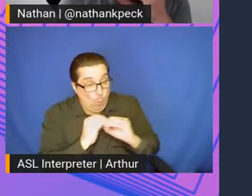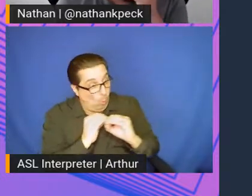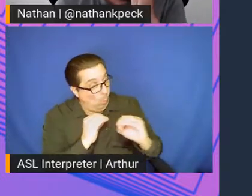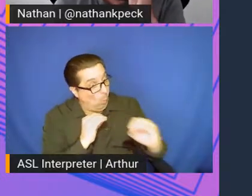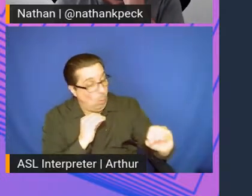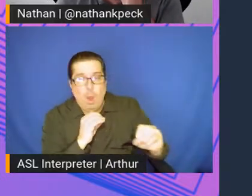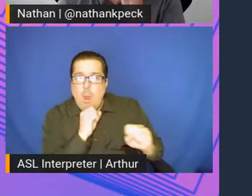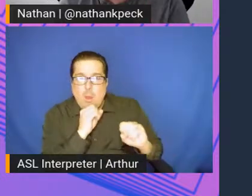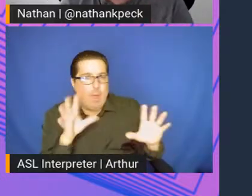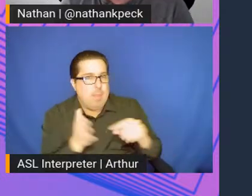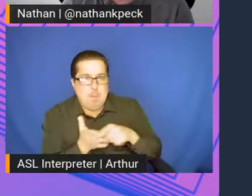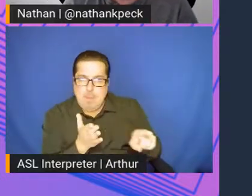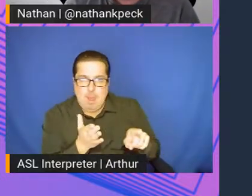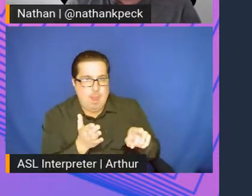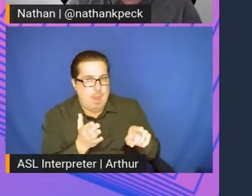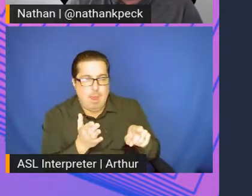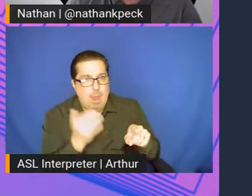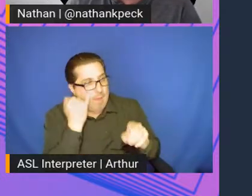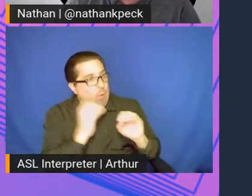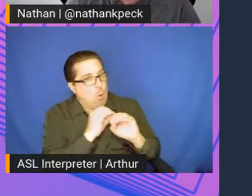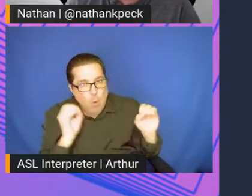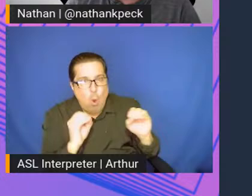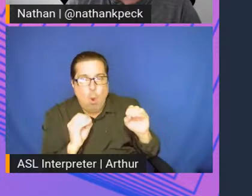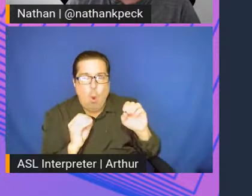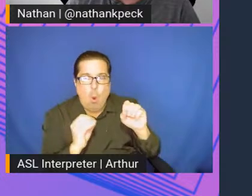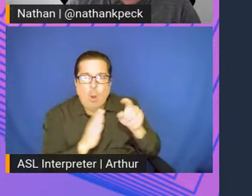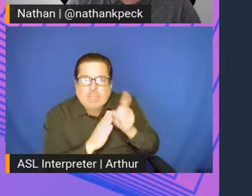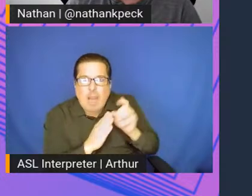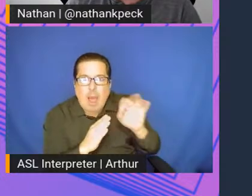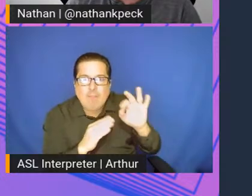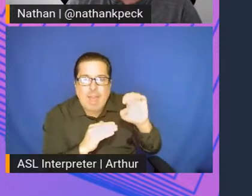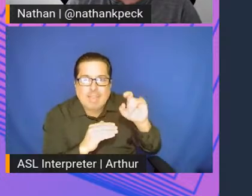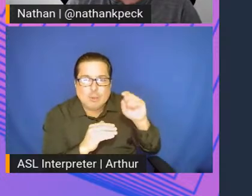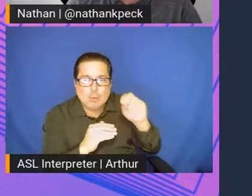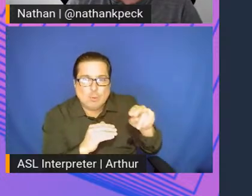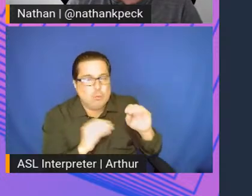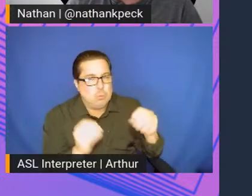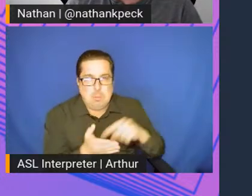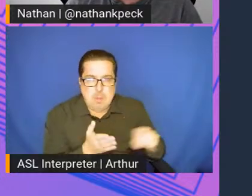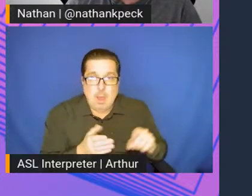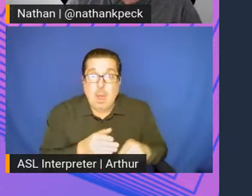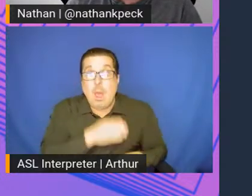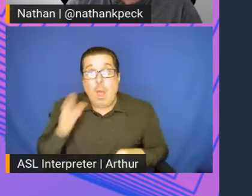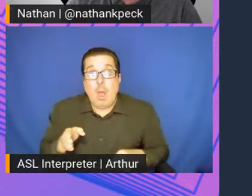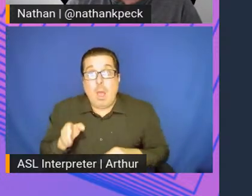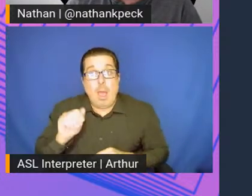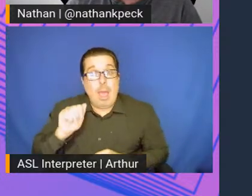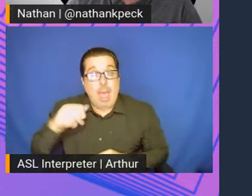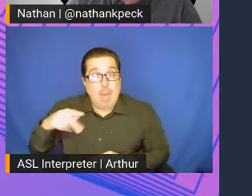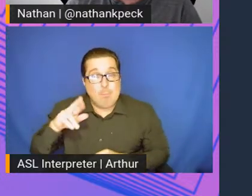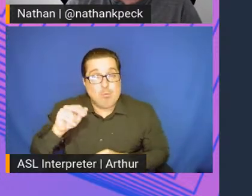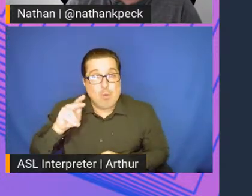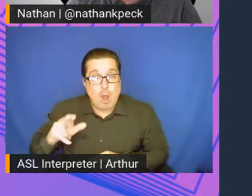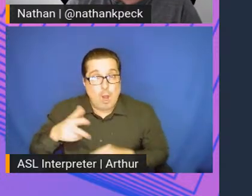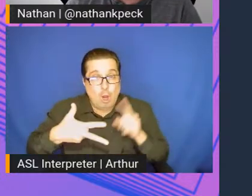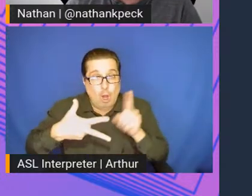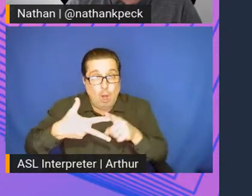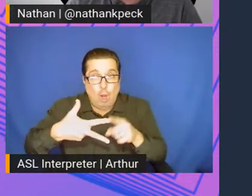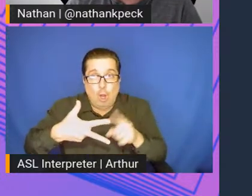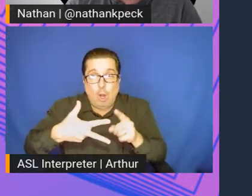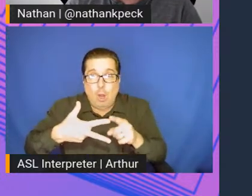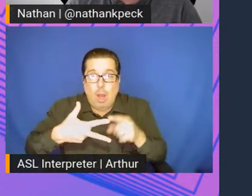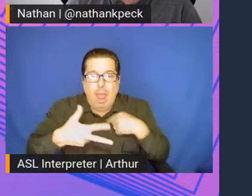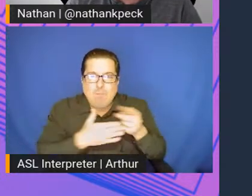my milliseconds of execution. However, with App Runner and with Fargate, there's actually a 1 minute minimum